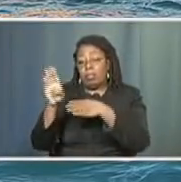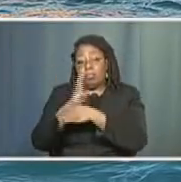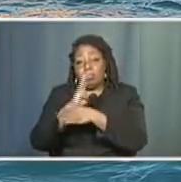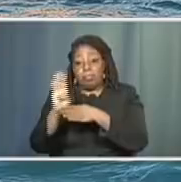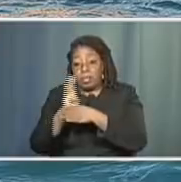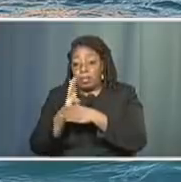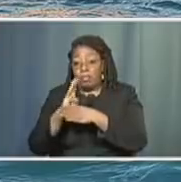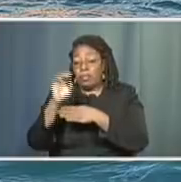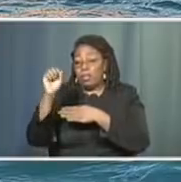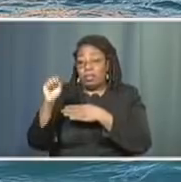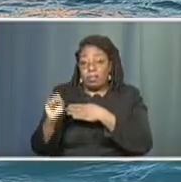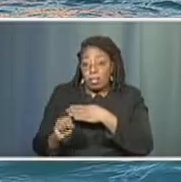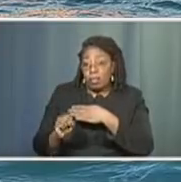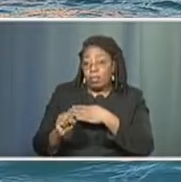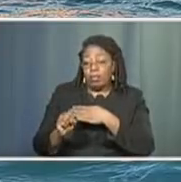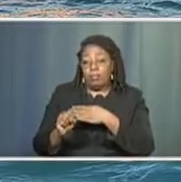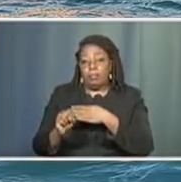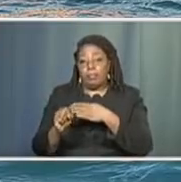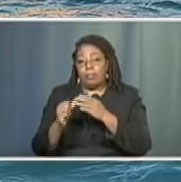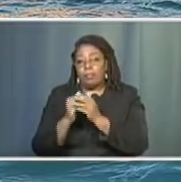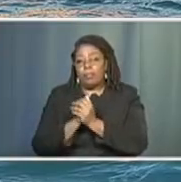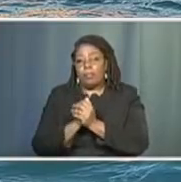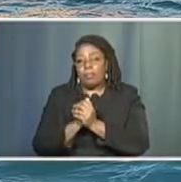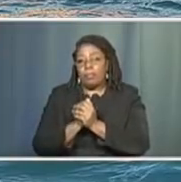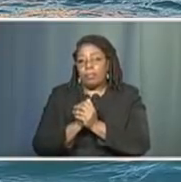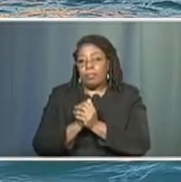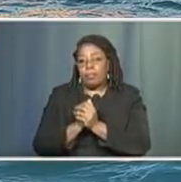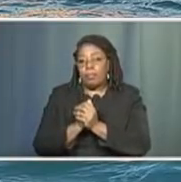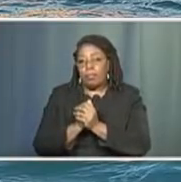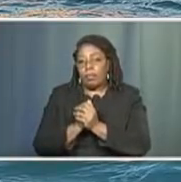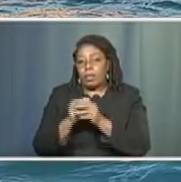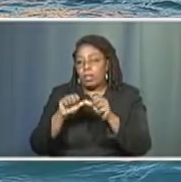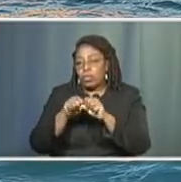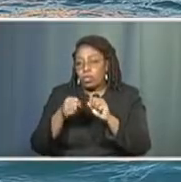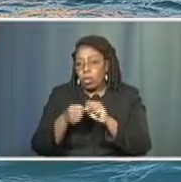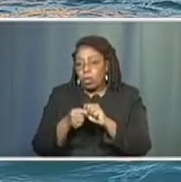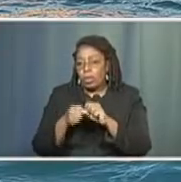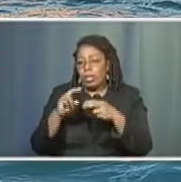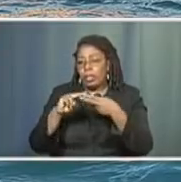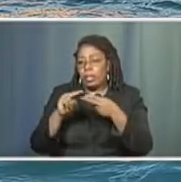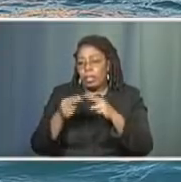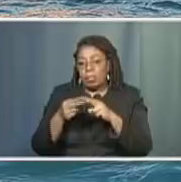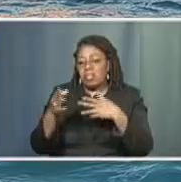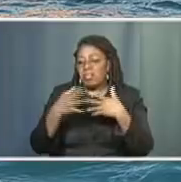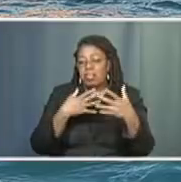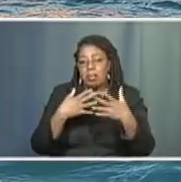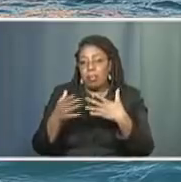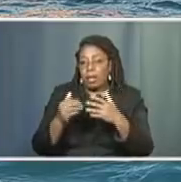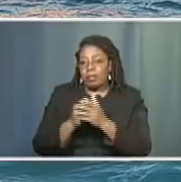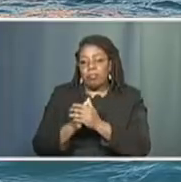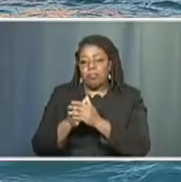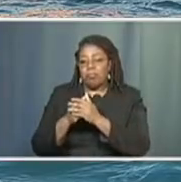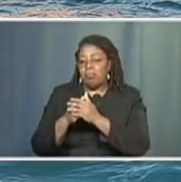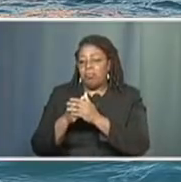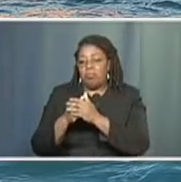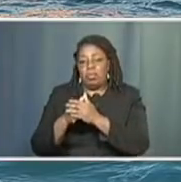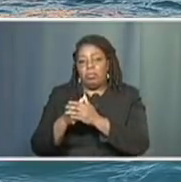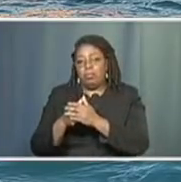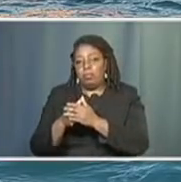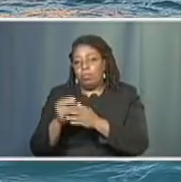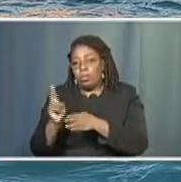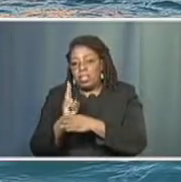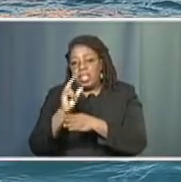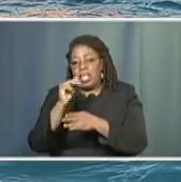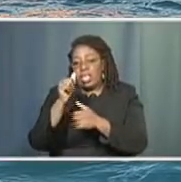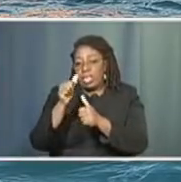we can be unscratched as we were this particular season. So the numbers does not matter. We should treat every hurricane season as if it